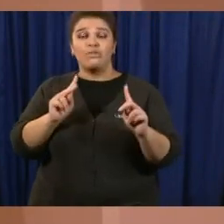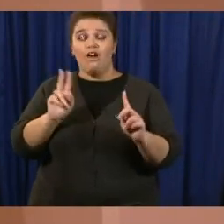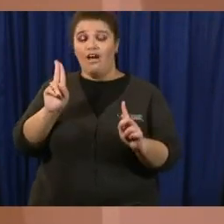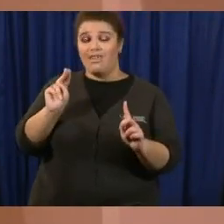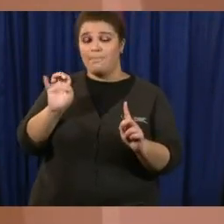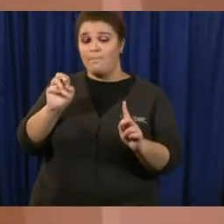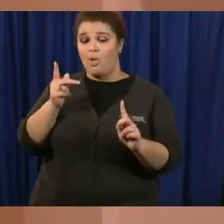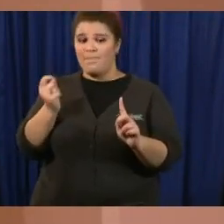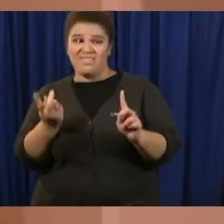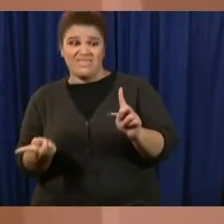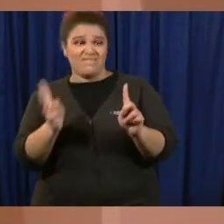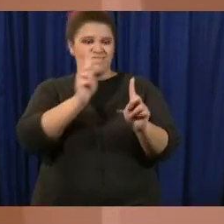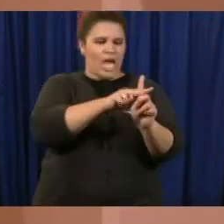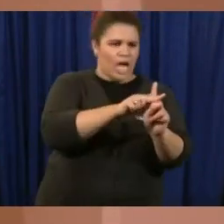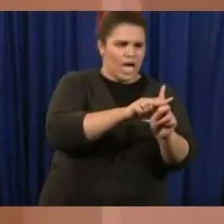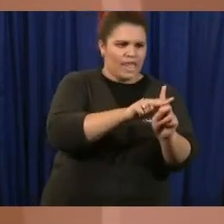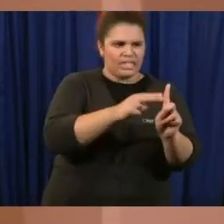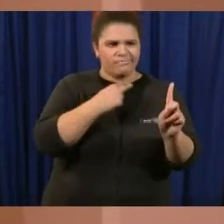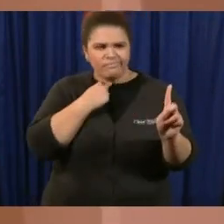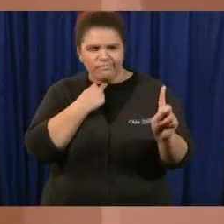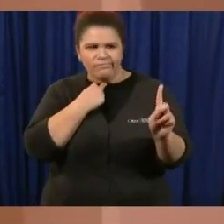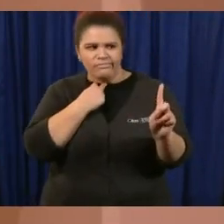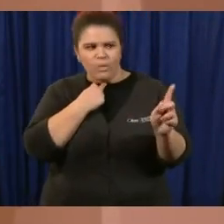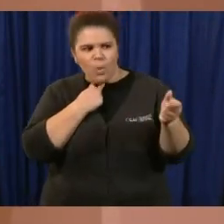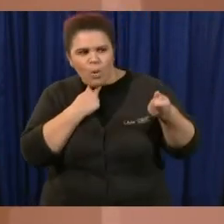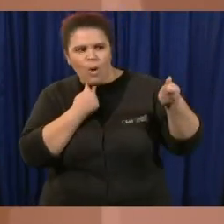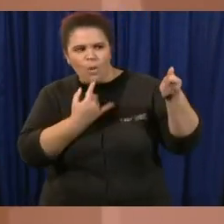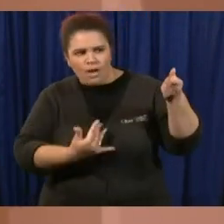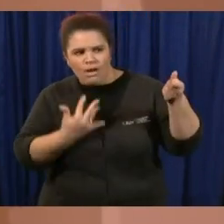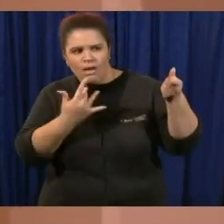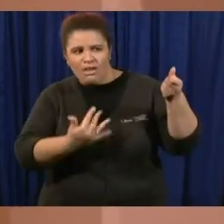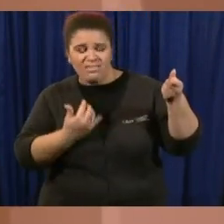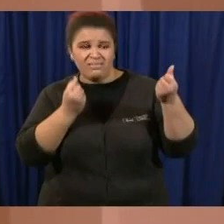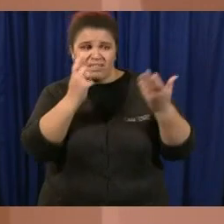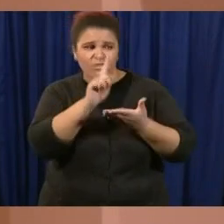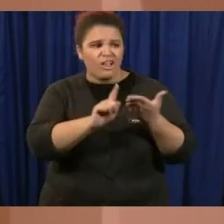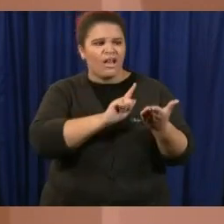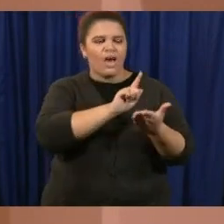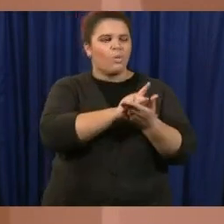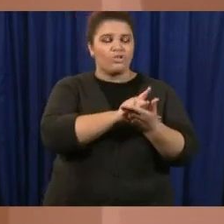for weeks, and those that get hung up on, and those that are on the phone for several hours?